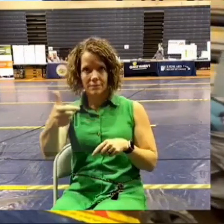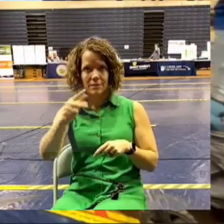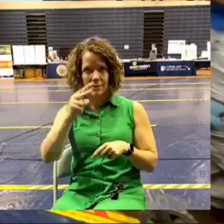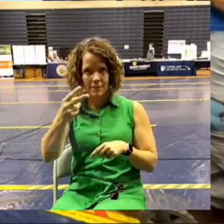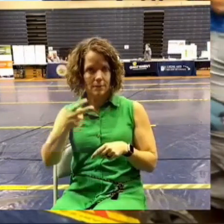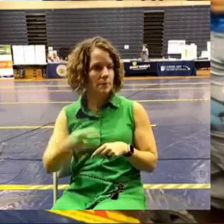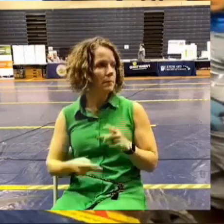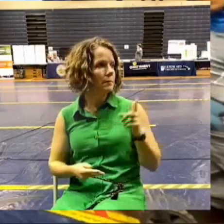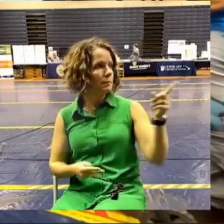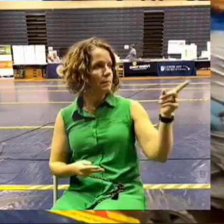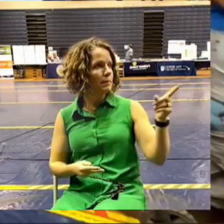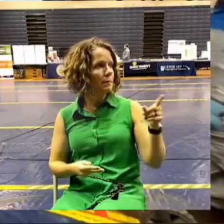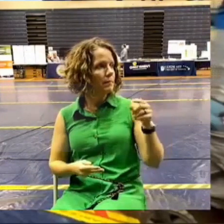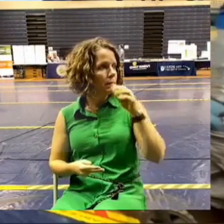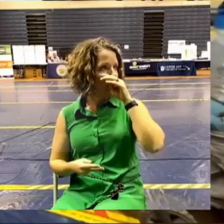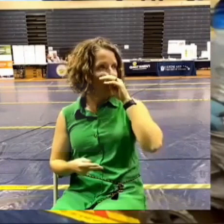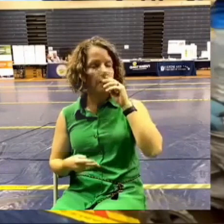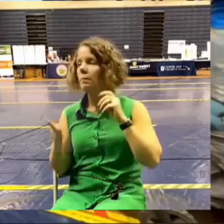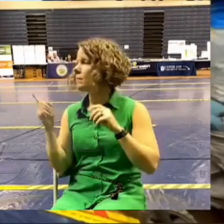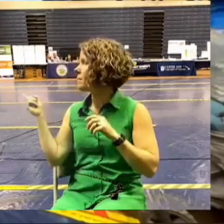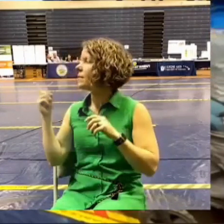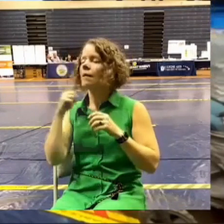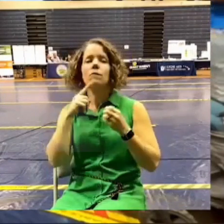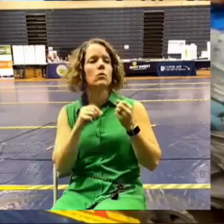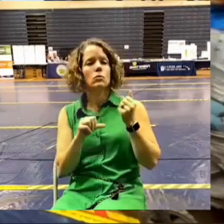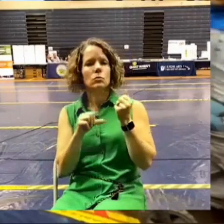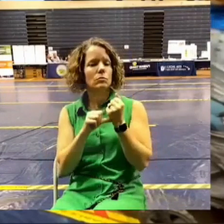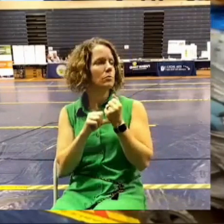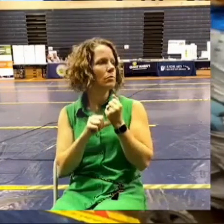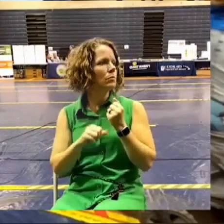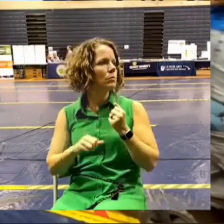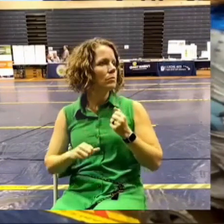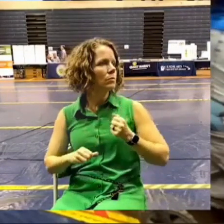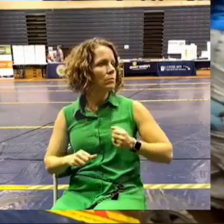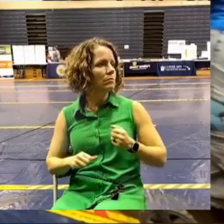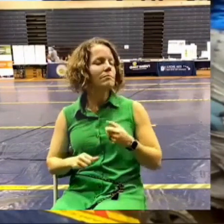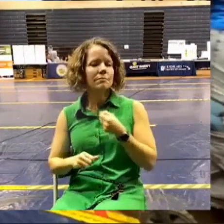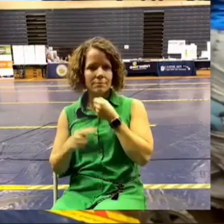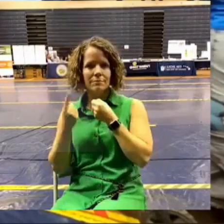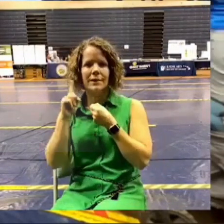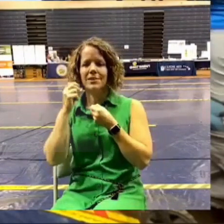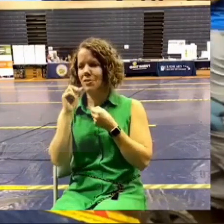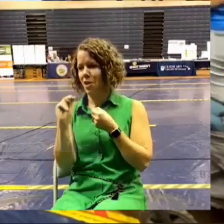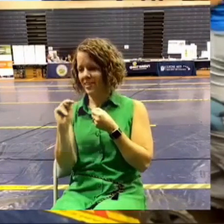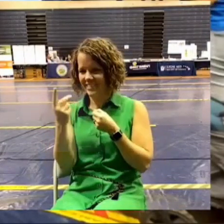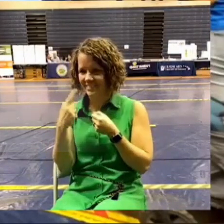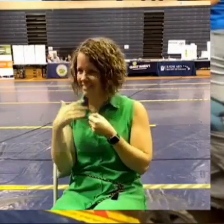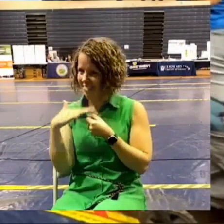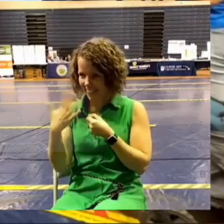blue. Thank you. Are we live yet? Yeah. Got it.